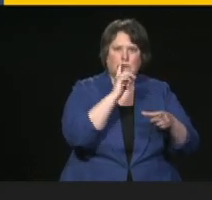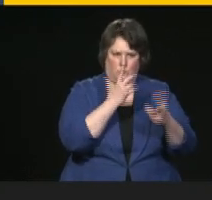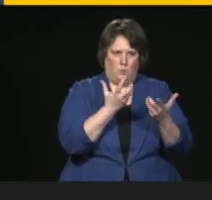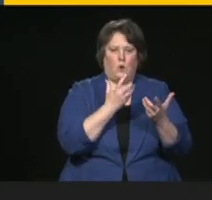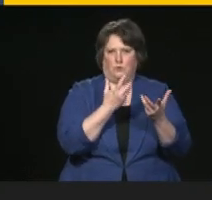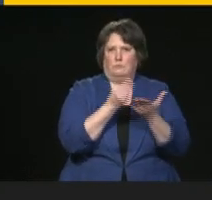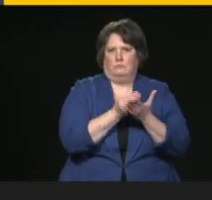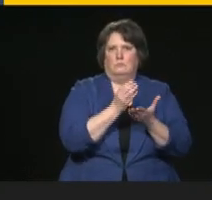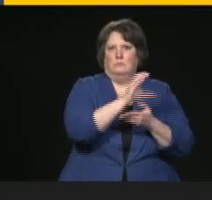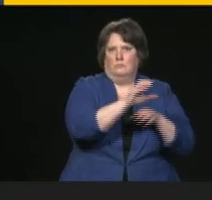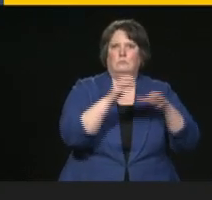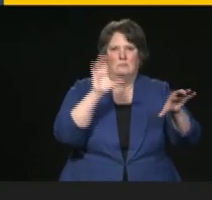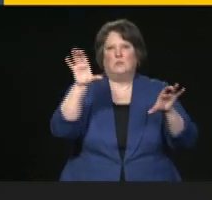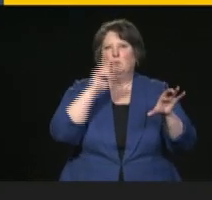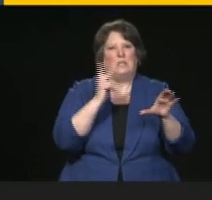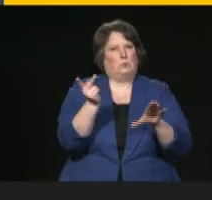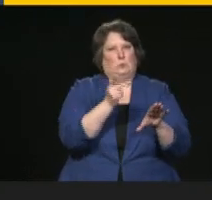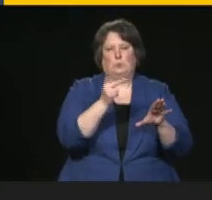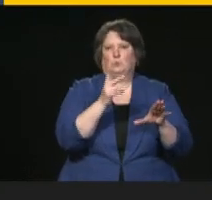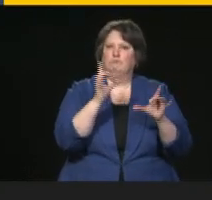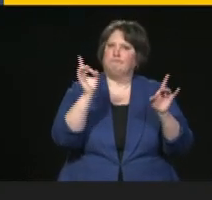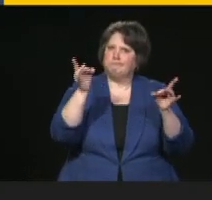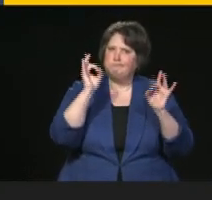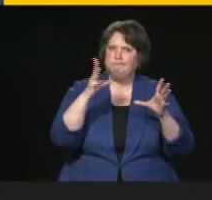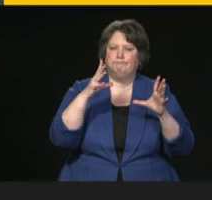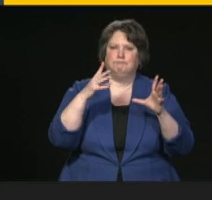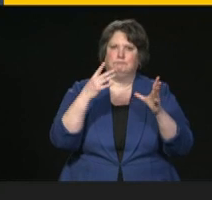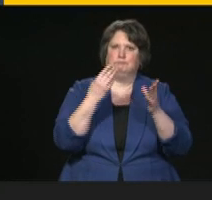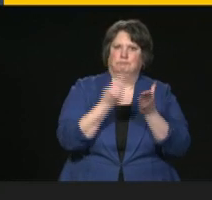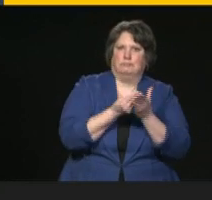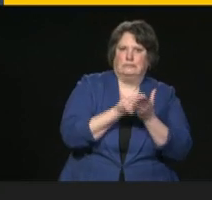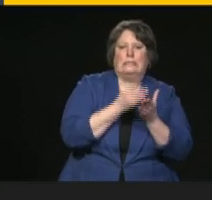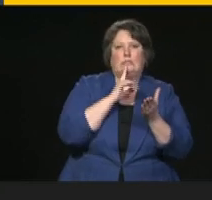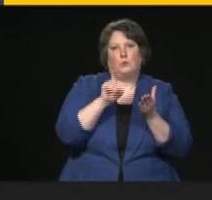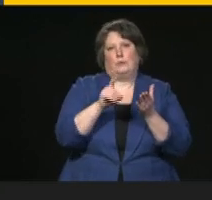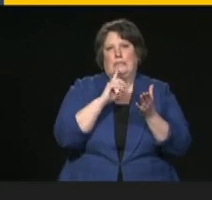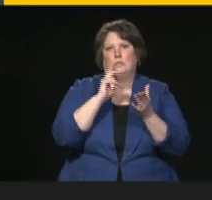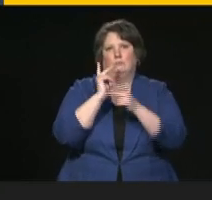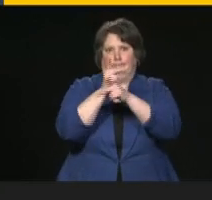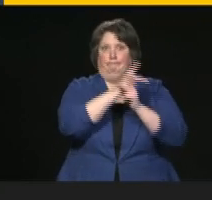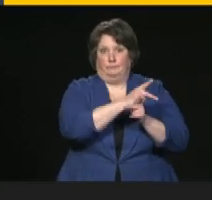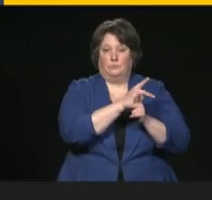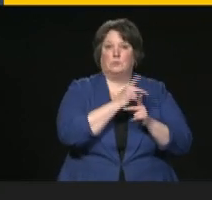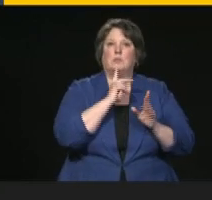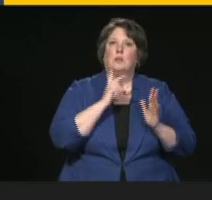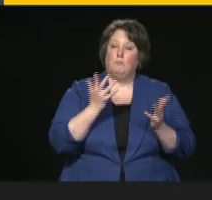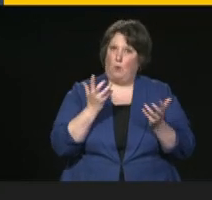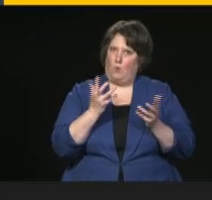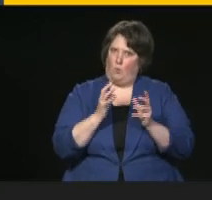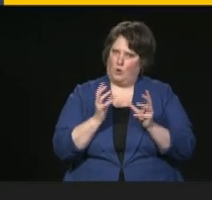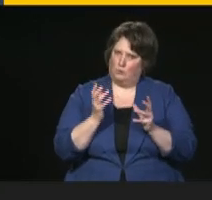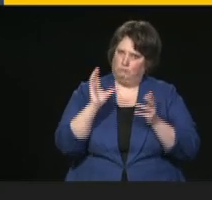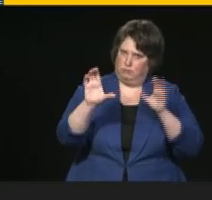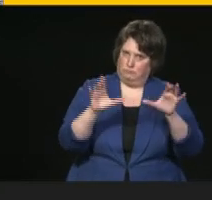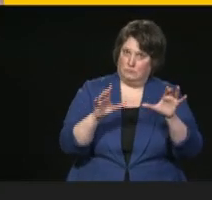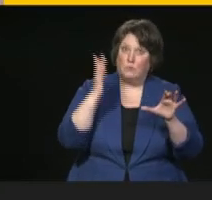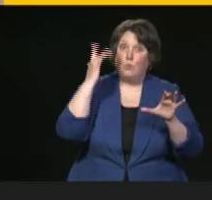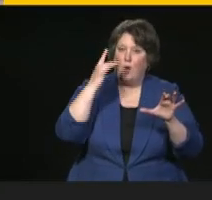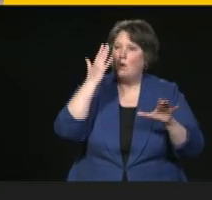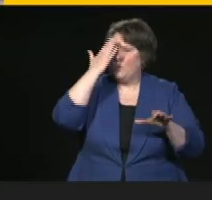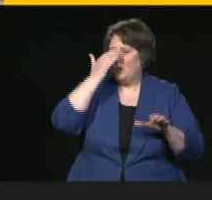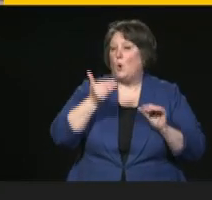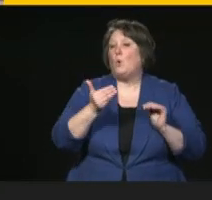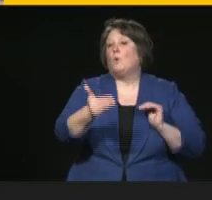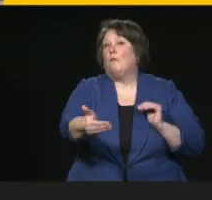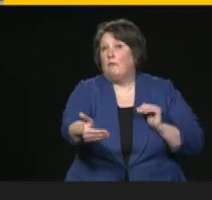urgent needs in terms of credit. So that when the time comes, and it will come, businesses can bounce back quickly and get Canadians back